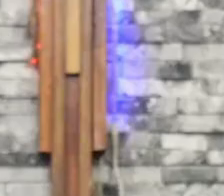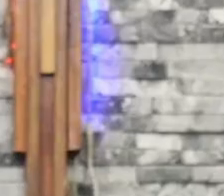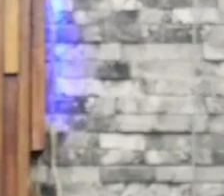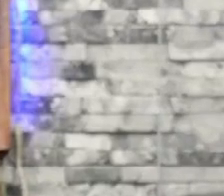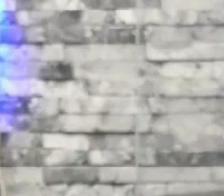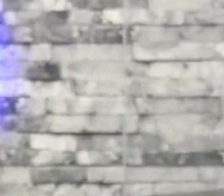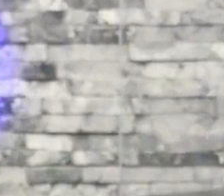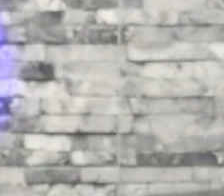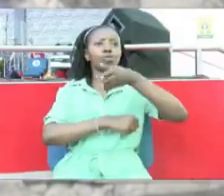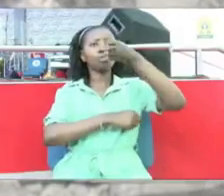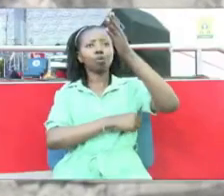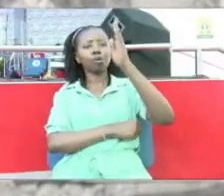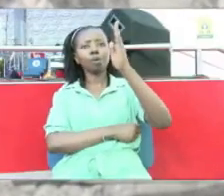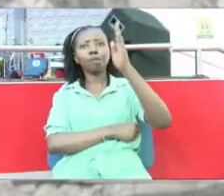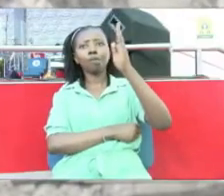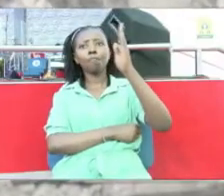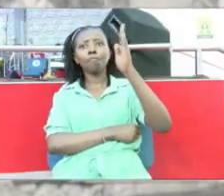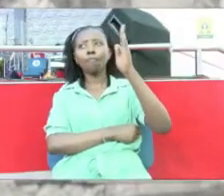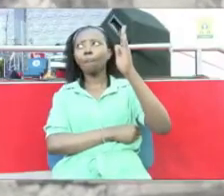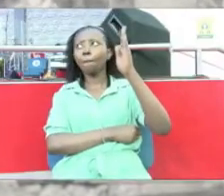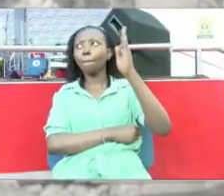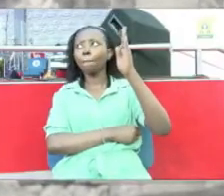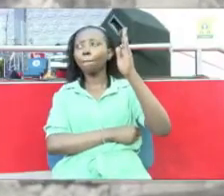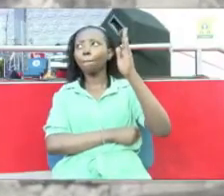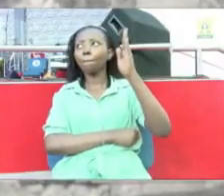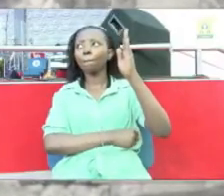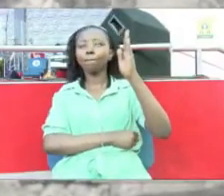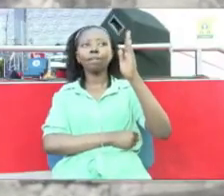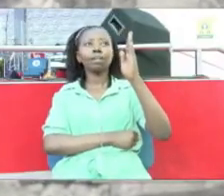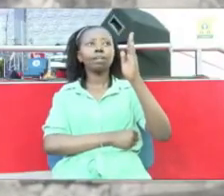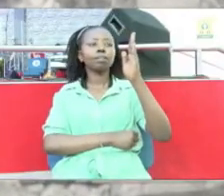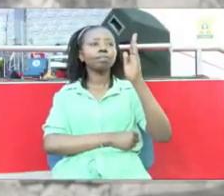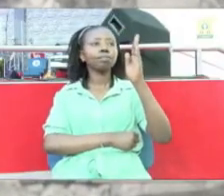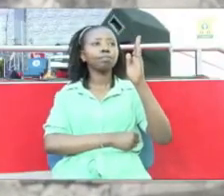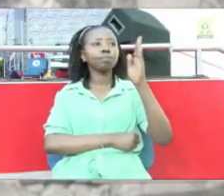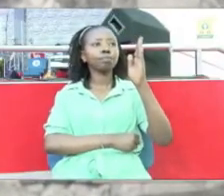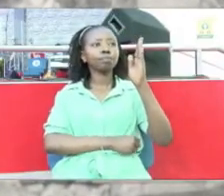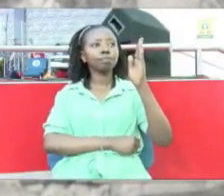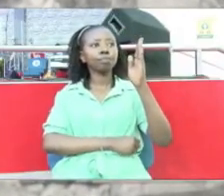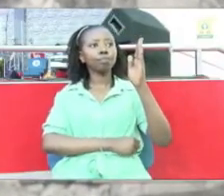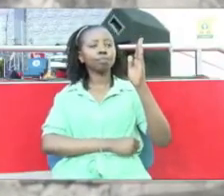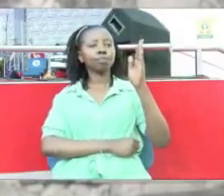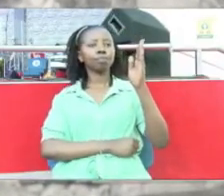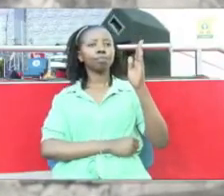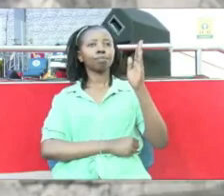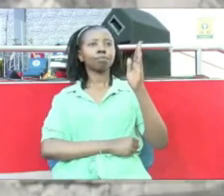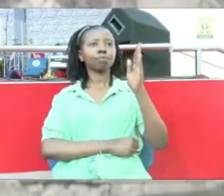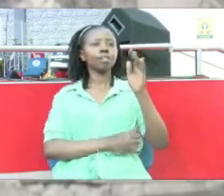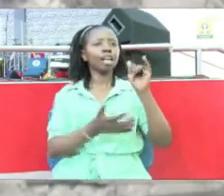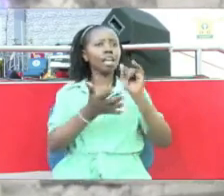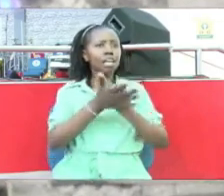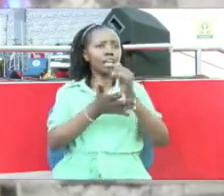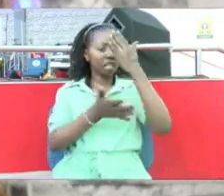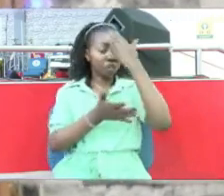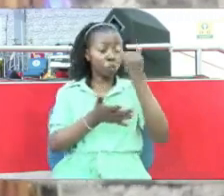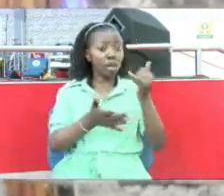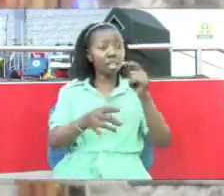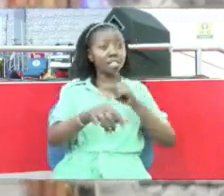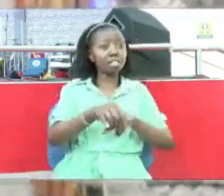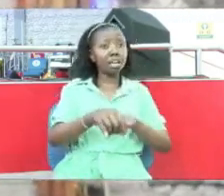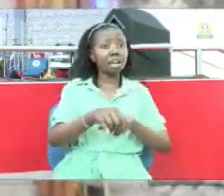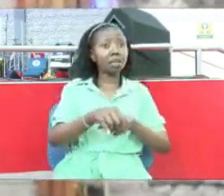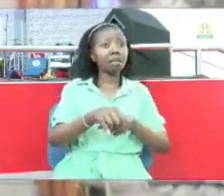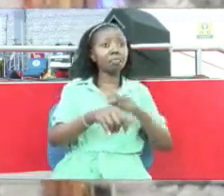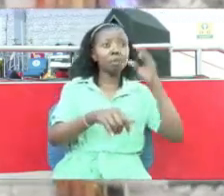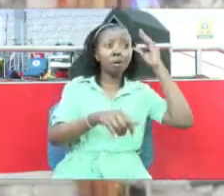Kwa sababu alikuwa anasikia Musa akiongeleshwa na Bwana, na alikuwa anapenda sauti ya Bwana. No wonder when the time came and Moses